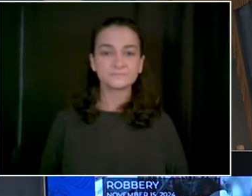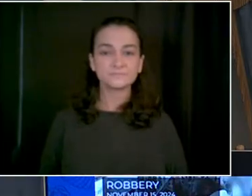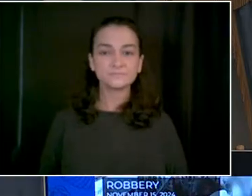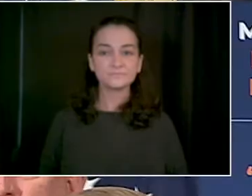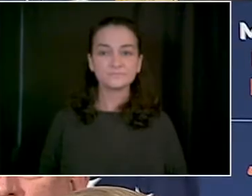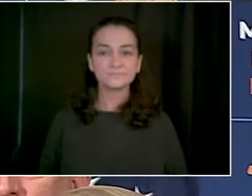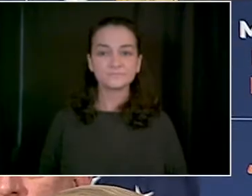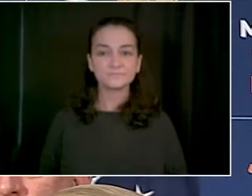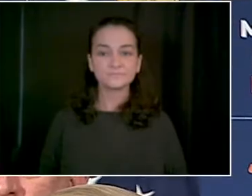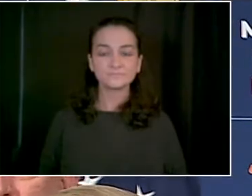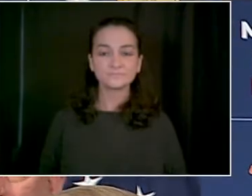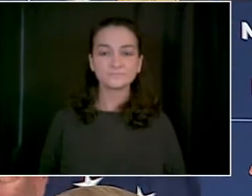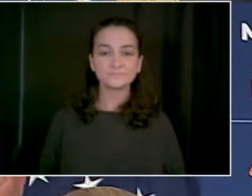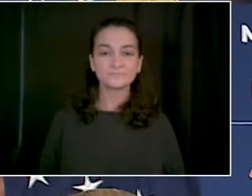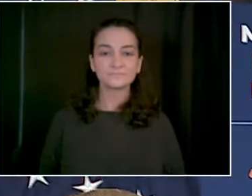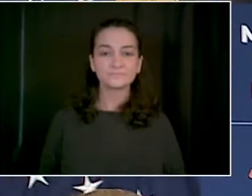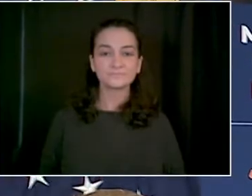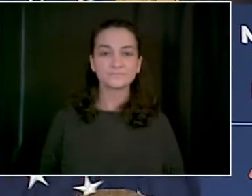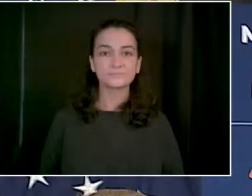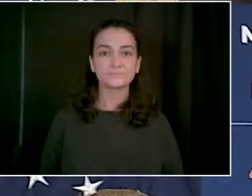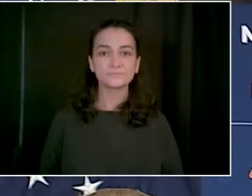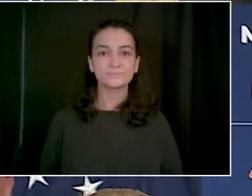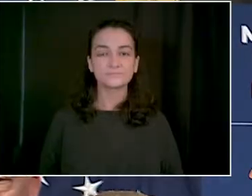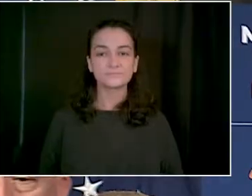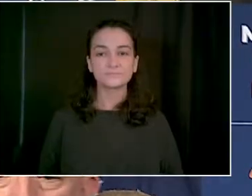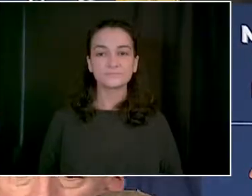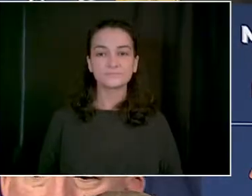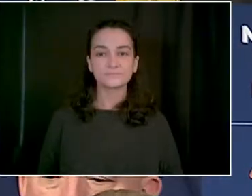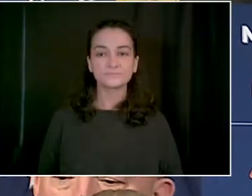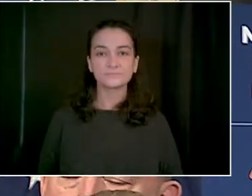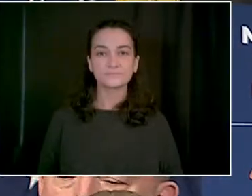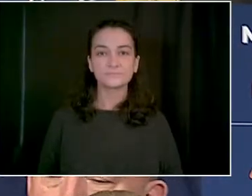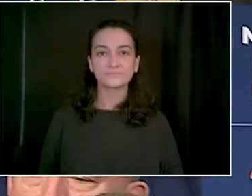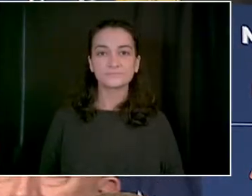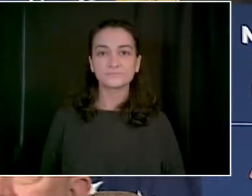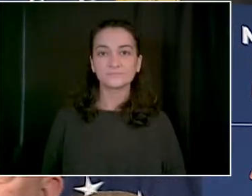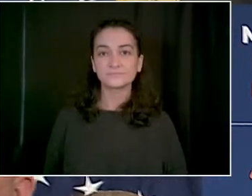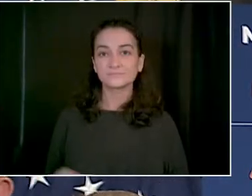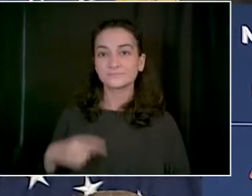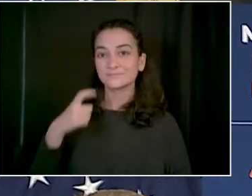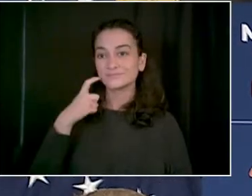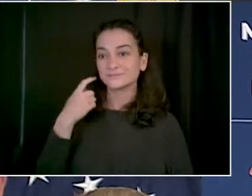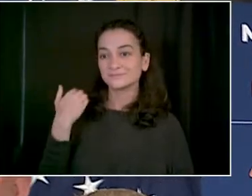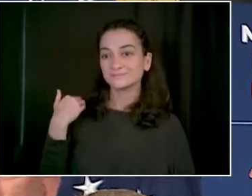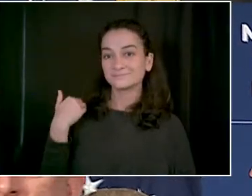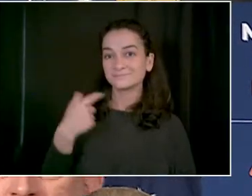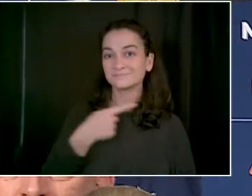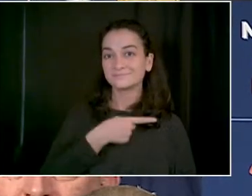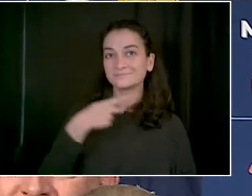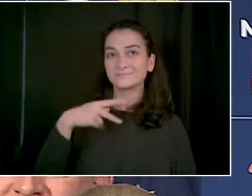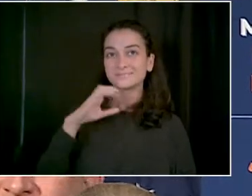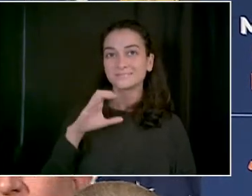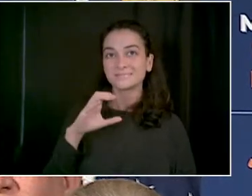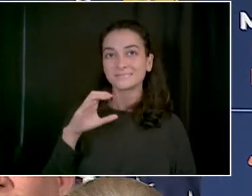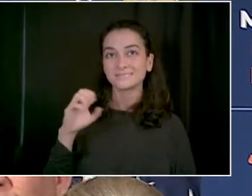highlight Detective Savino, Chief Savino. I didn't want to demote